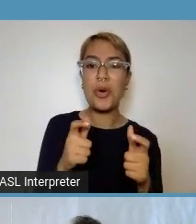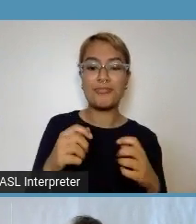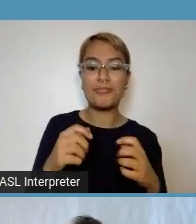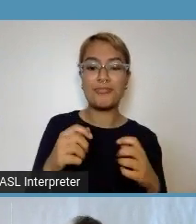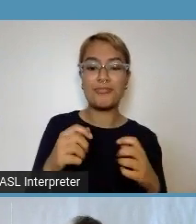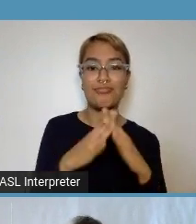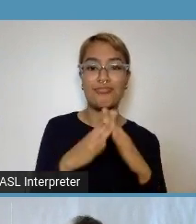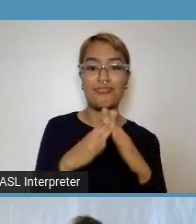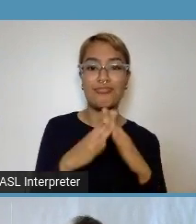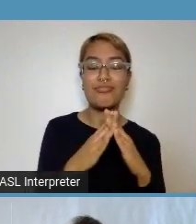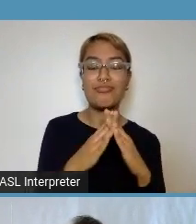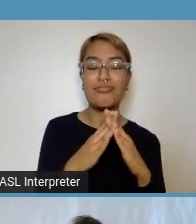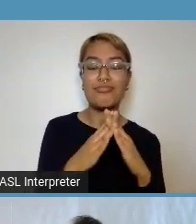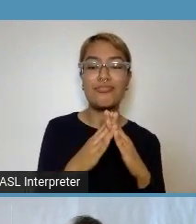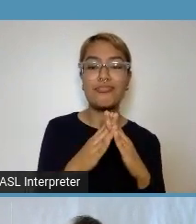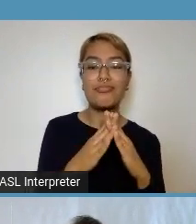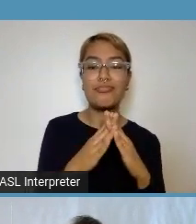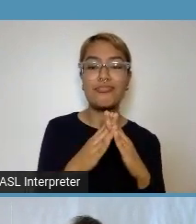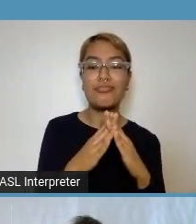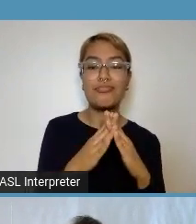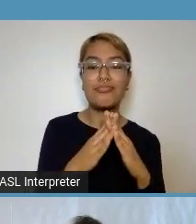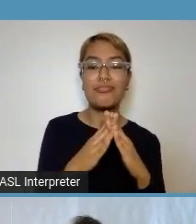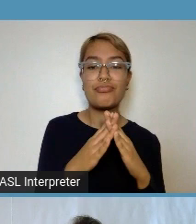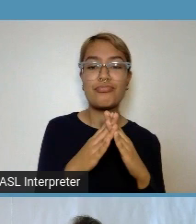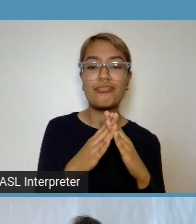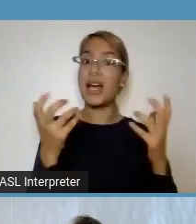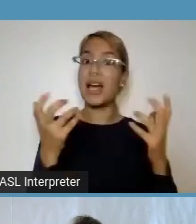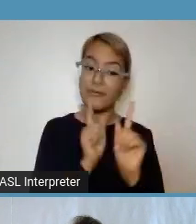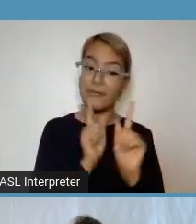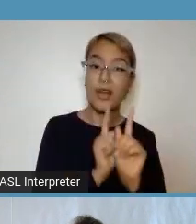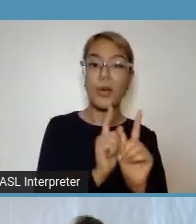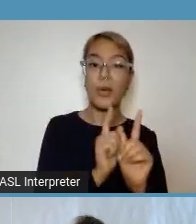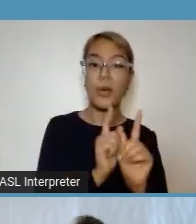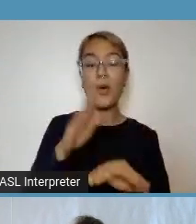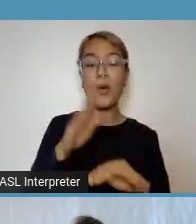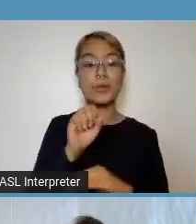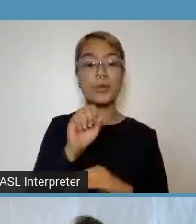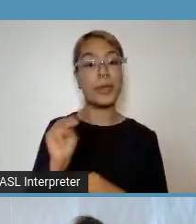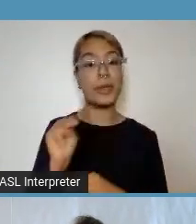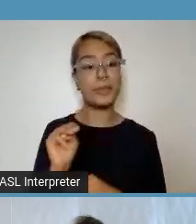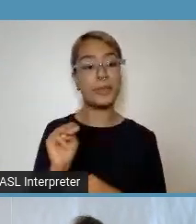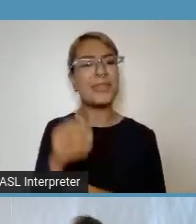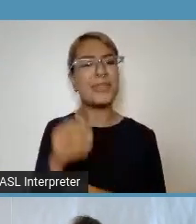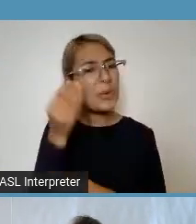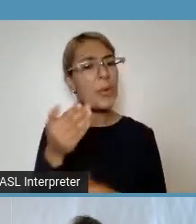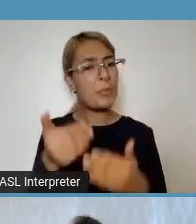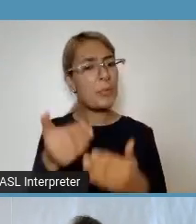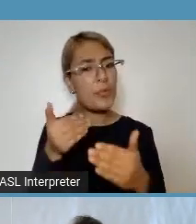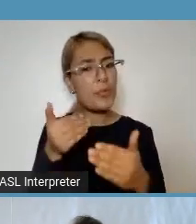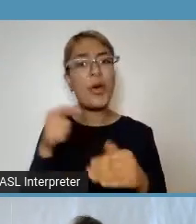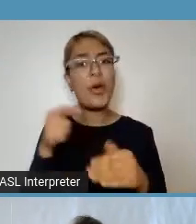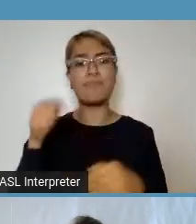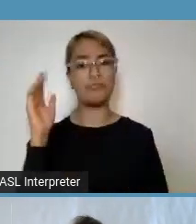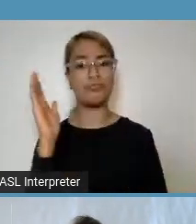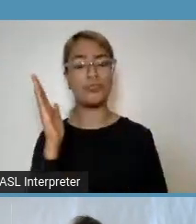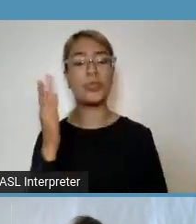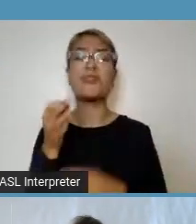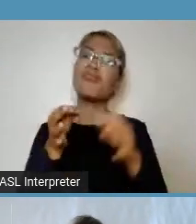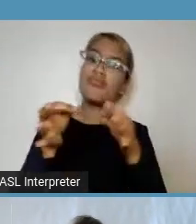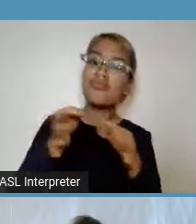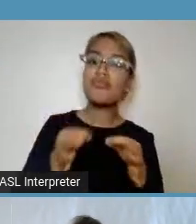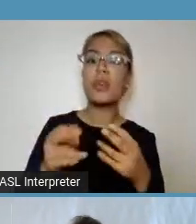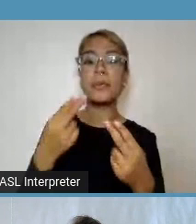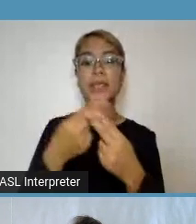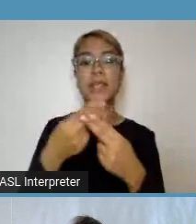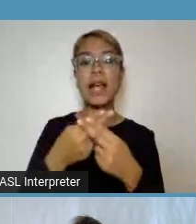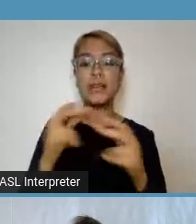on a super tight budget. I would like to let you know ahead of time that during this presentation, I will be describing the slides as they appear